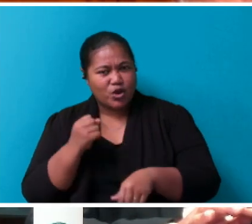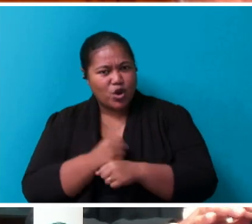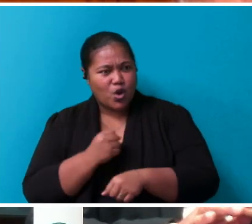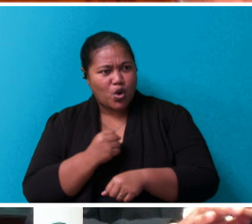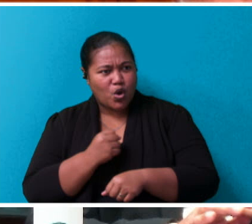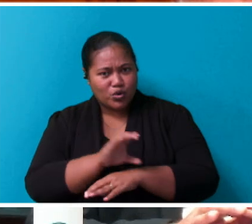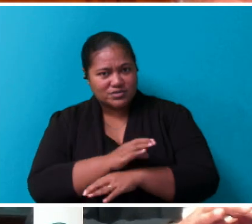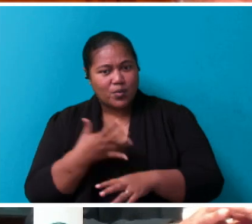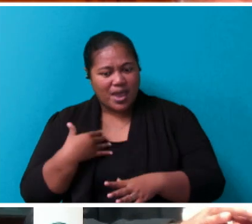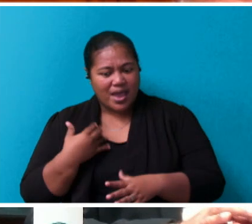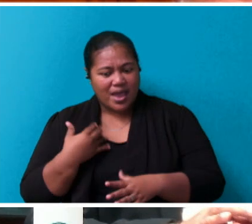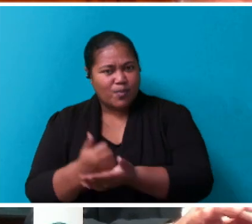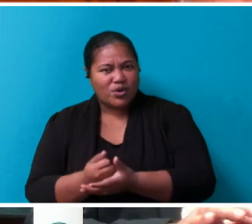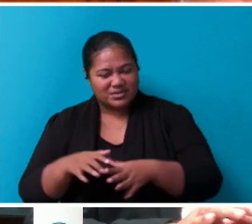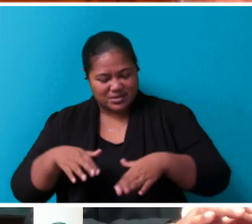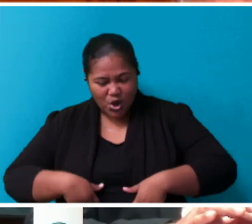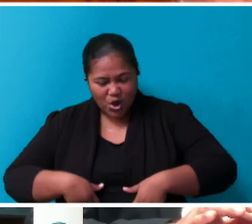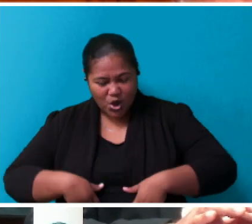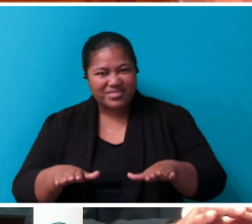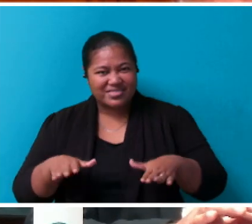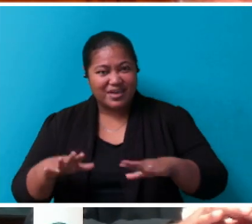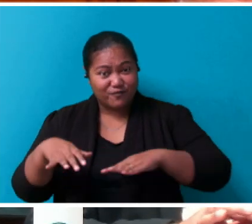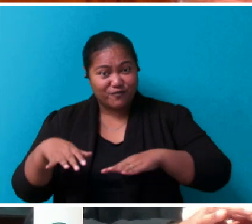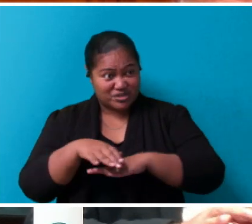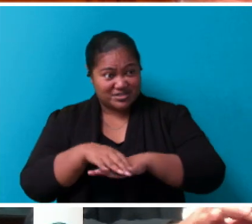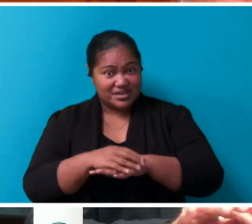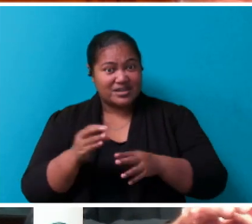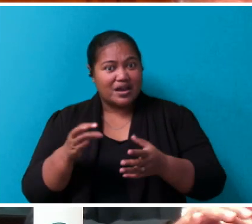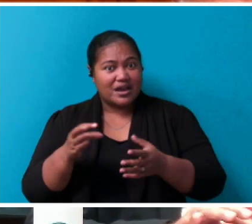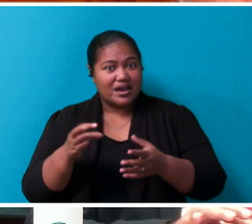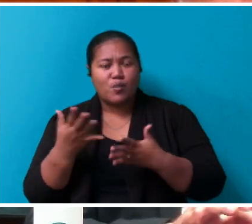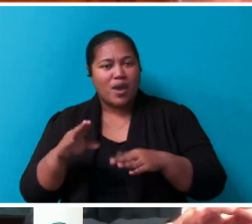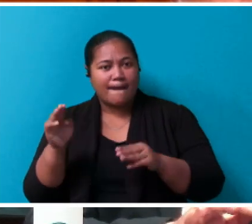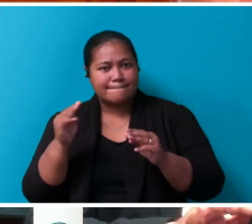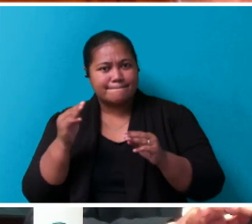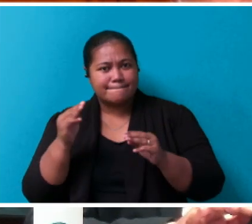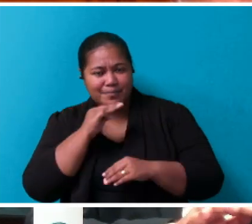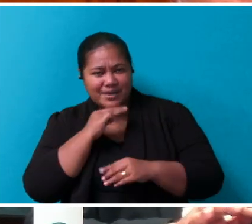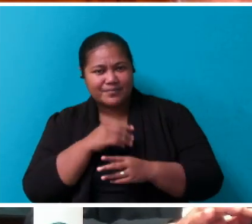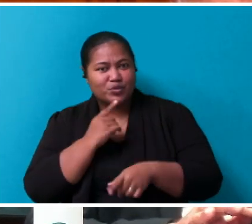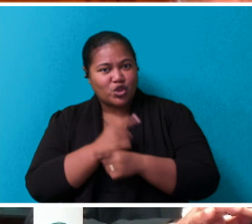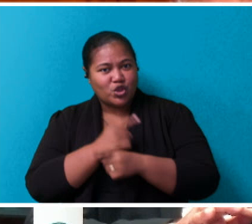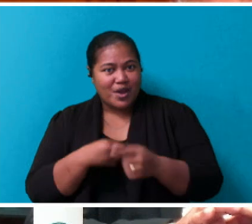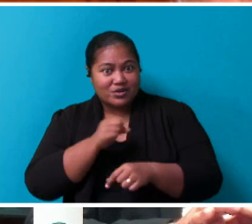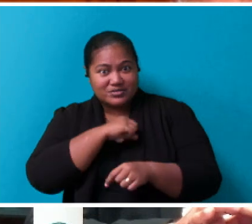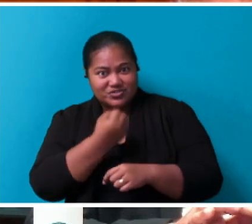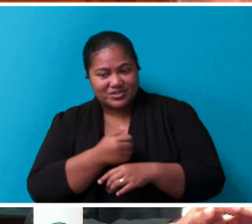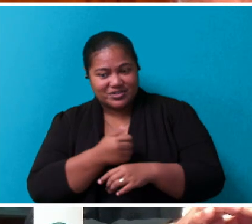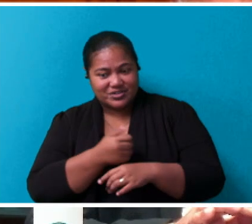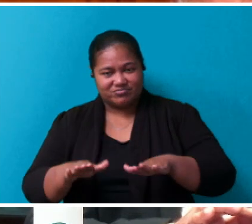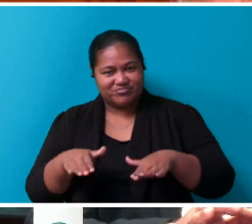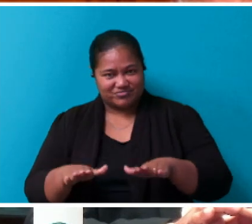Clothing and Footwear Council at the Global Sourcing Expo in Melbourne, highlighting the strength of our manufacturing sector.